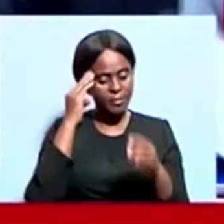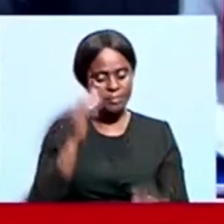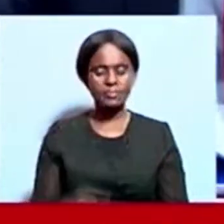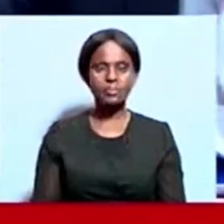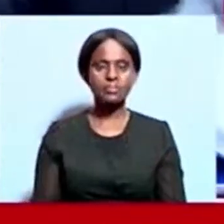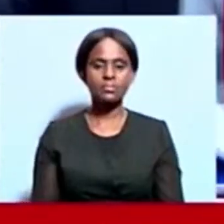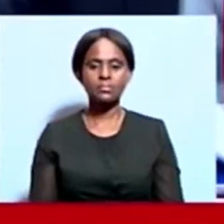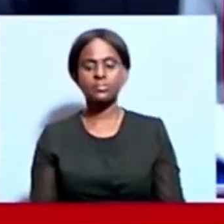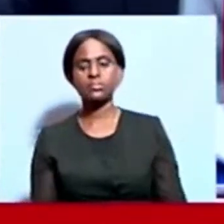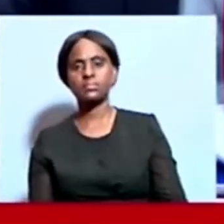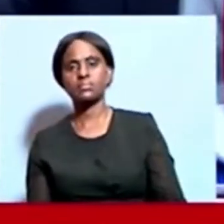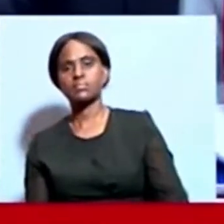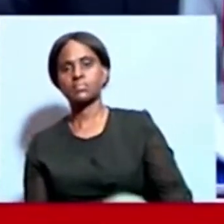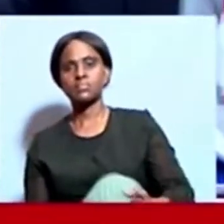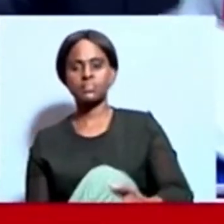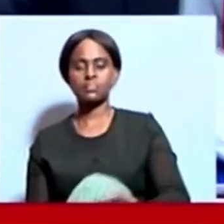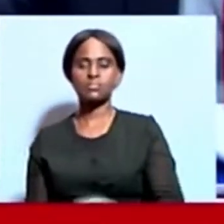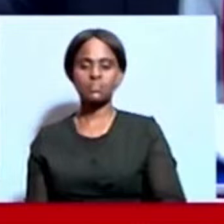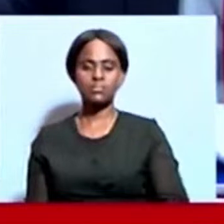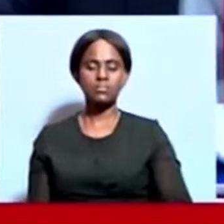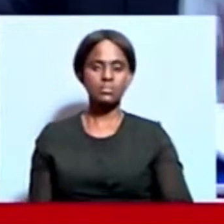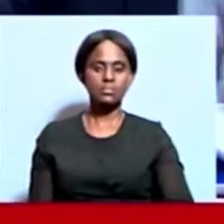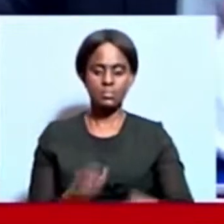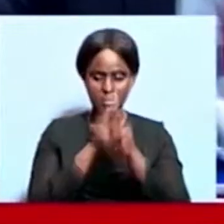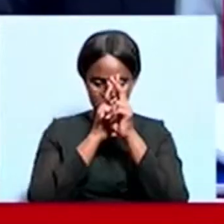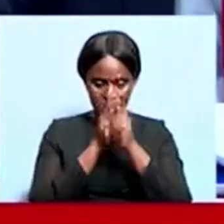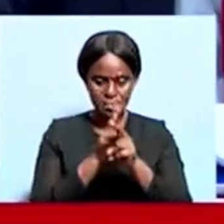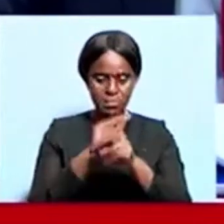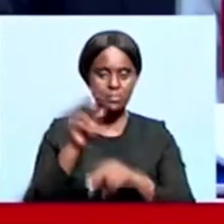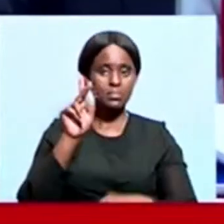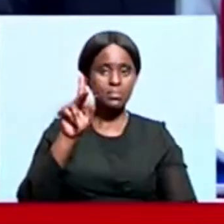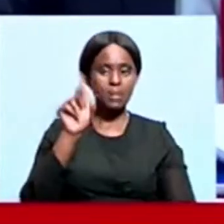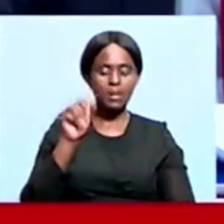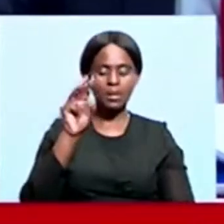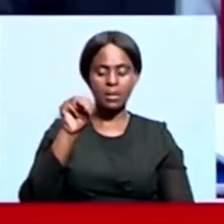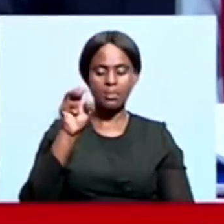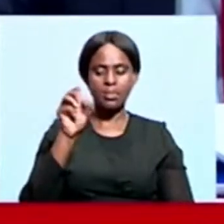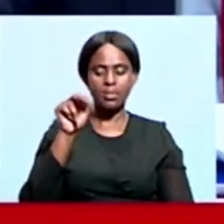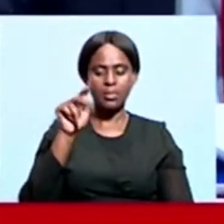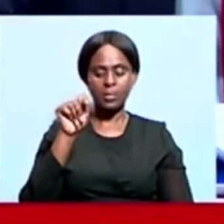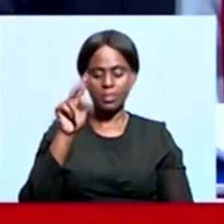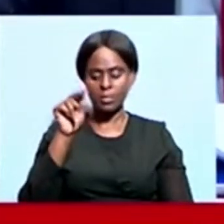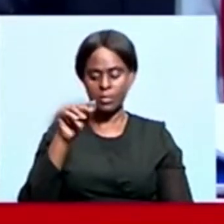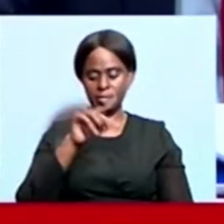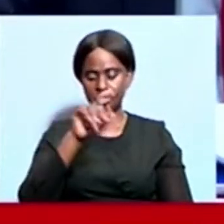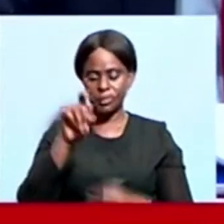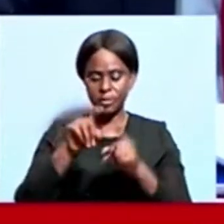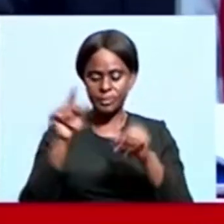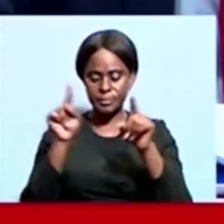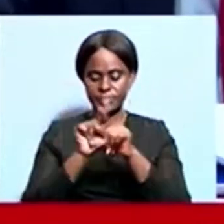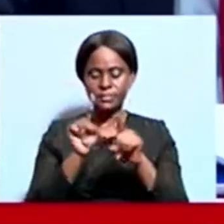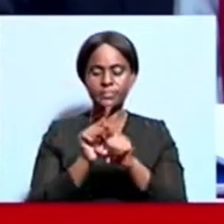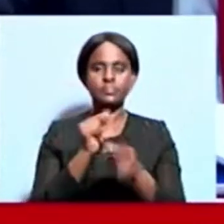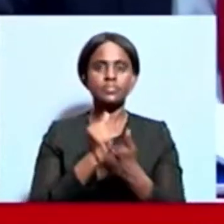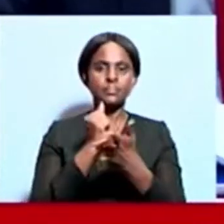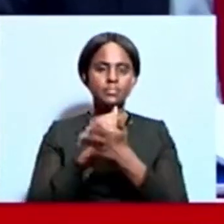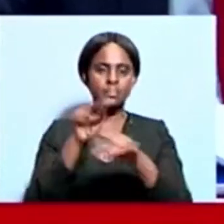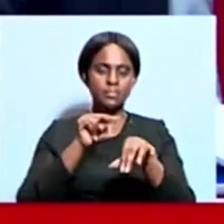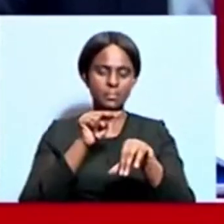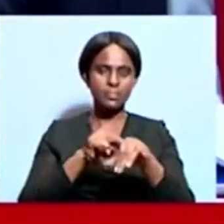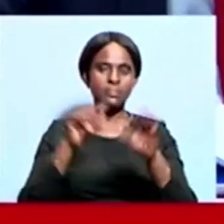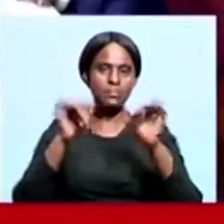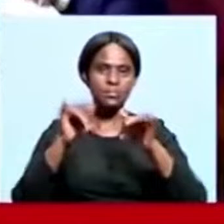Kamondo want to ask on the same question, but what I'm saying is we wanted the ministry to come up with something that is going to help the nation.